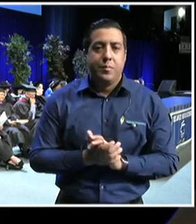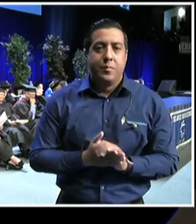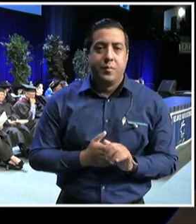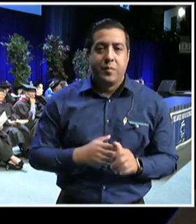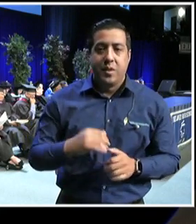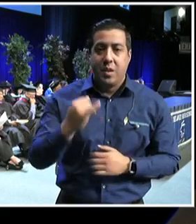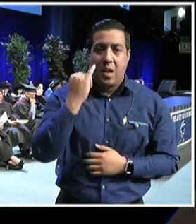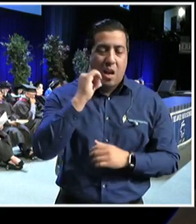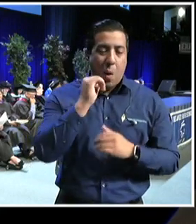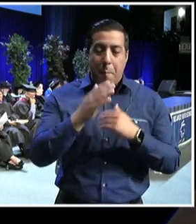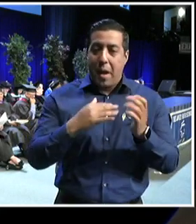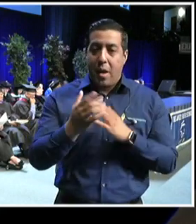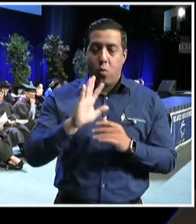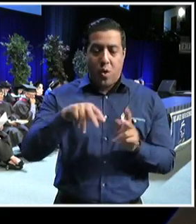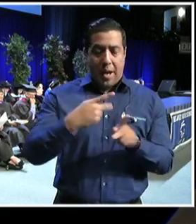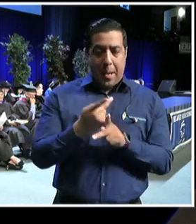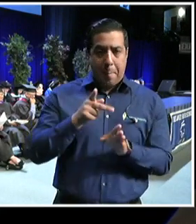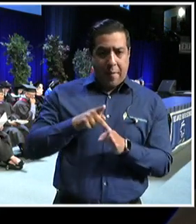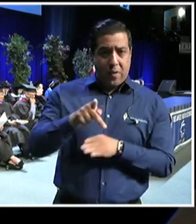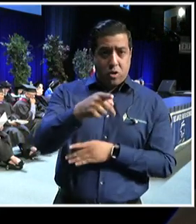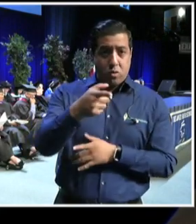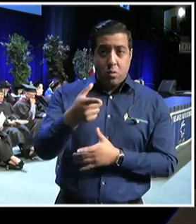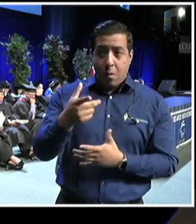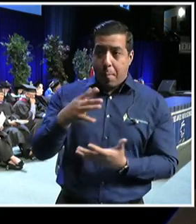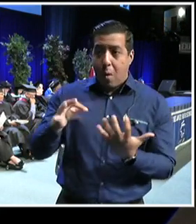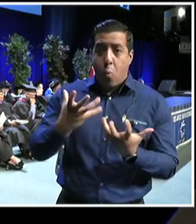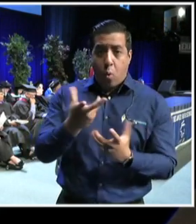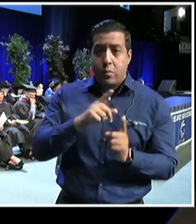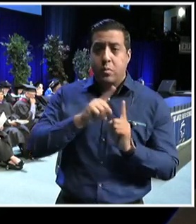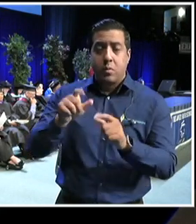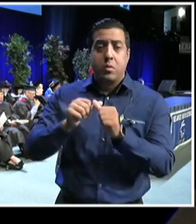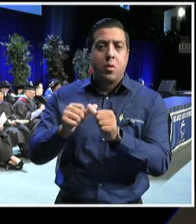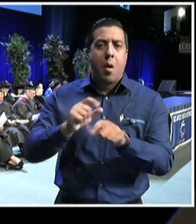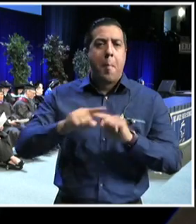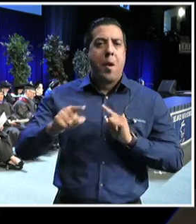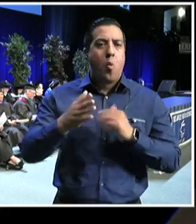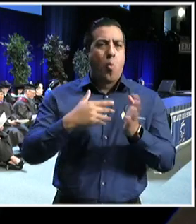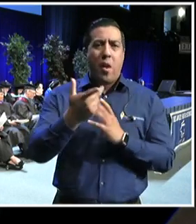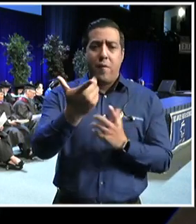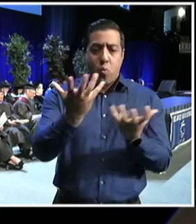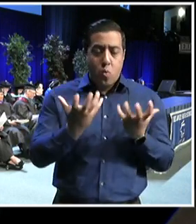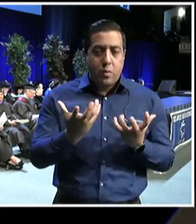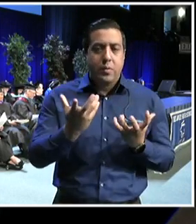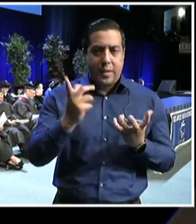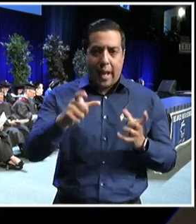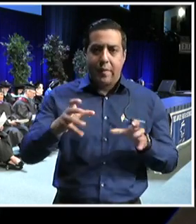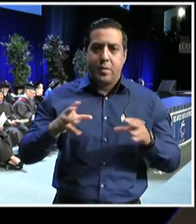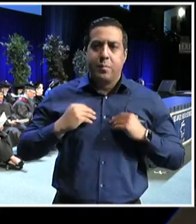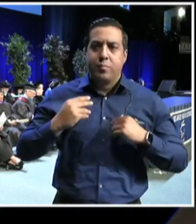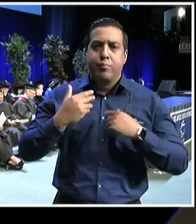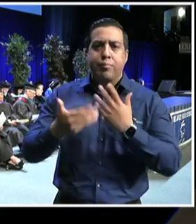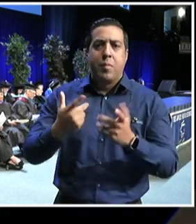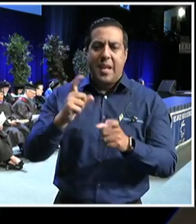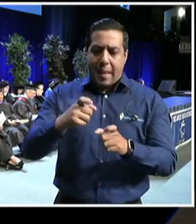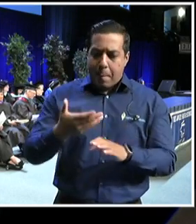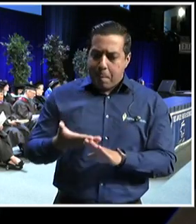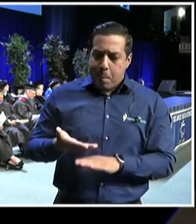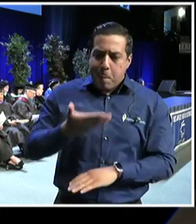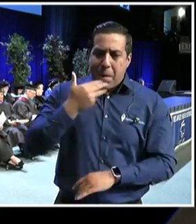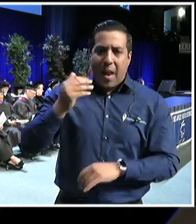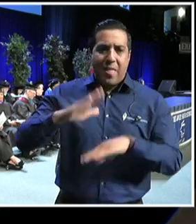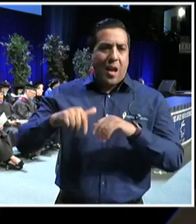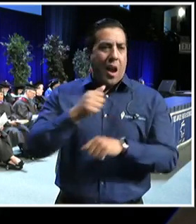It does not matter what profession you choose to pursue, but whatever it is, do it exceptionally. Do it better than